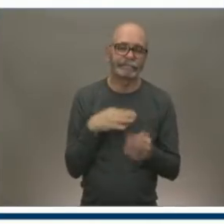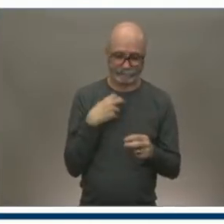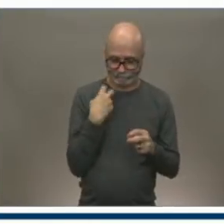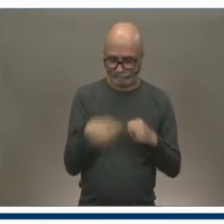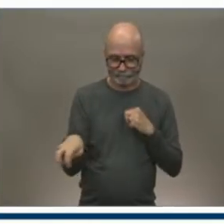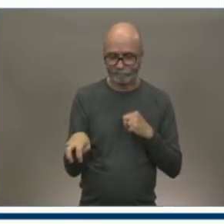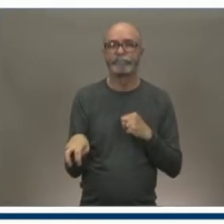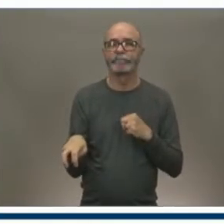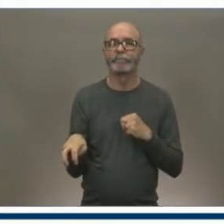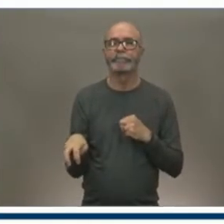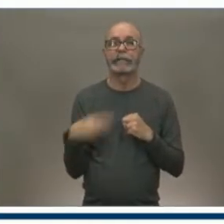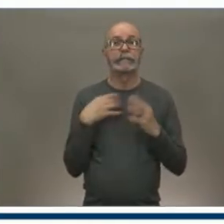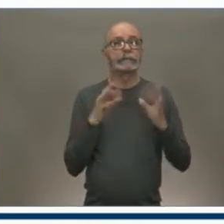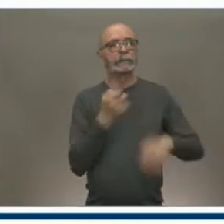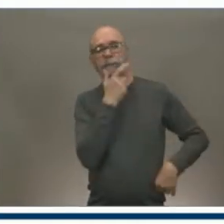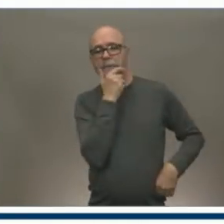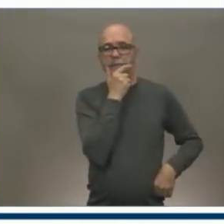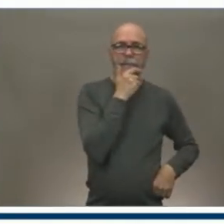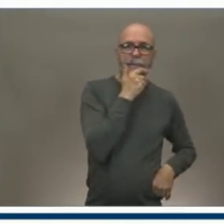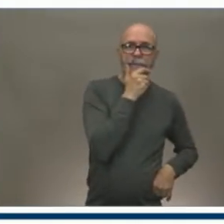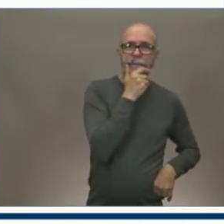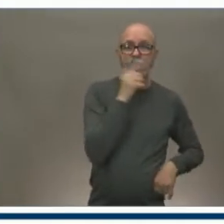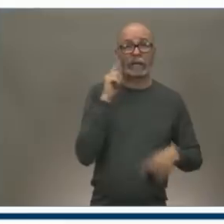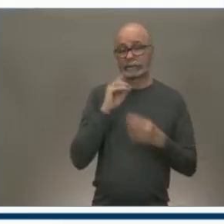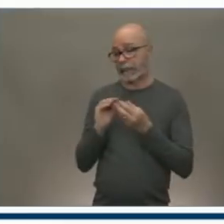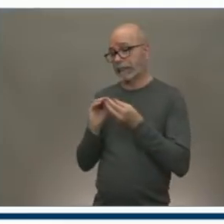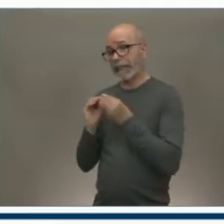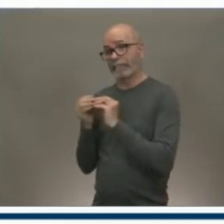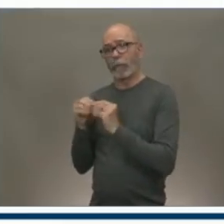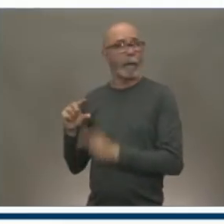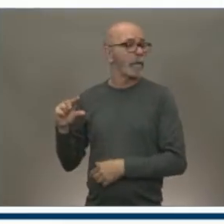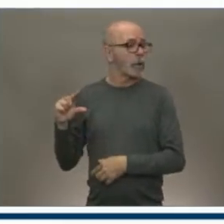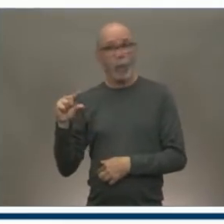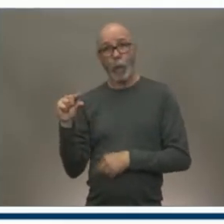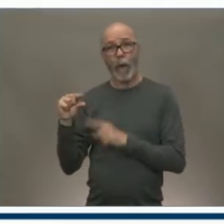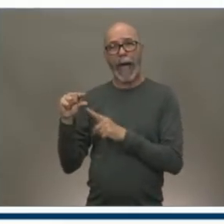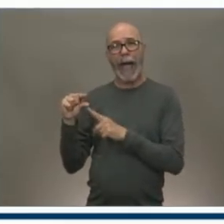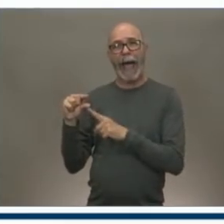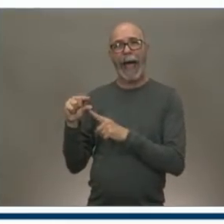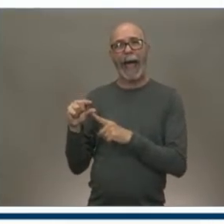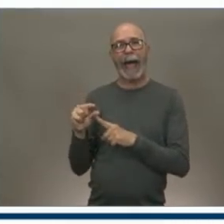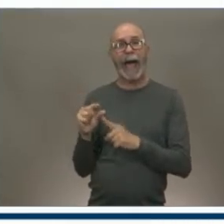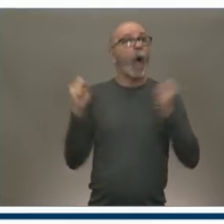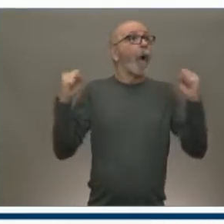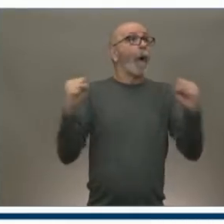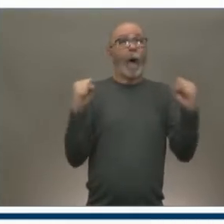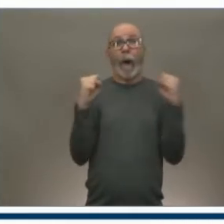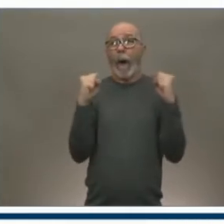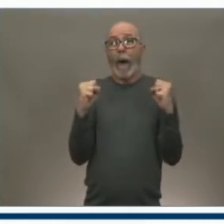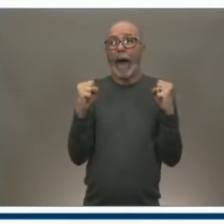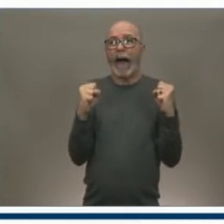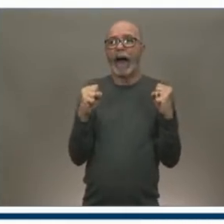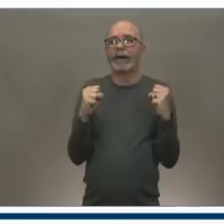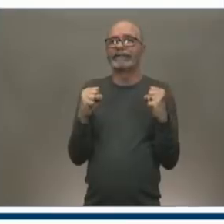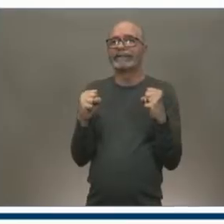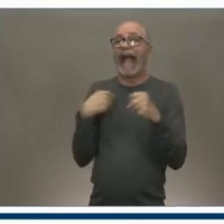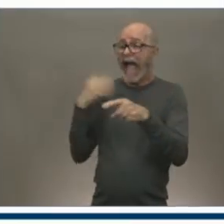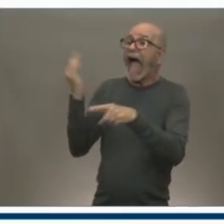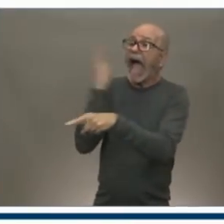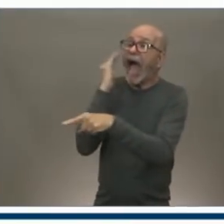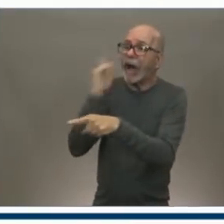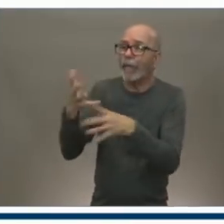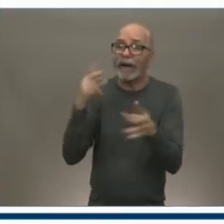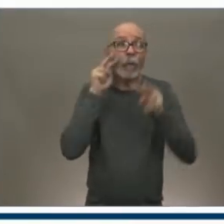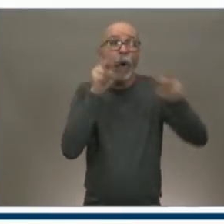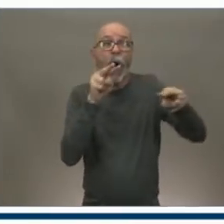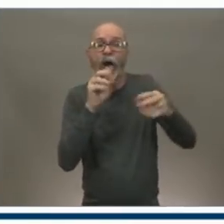numbers are down, makes us vulnerable and puts us at risk. I know you want to watch your kids play sports, you want to see your kids gather at